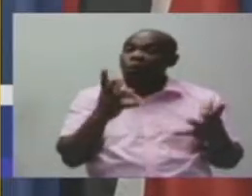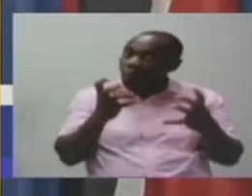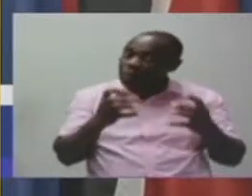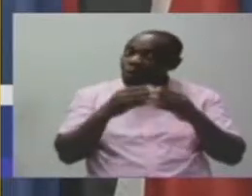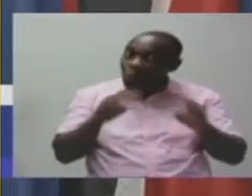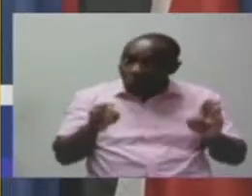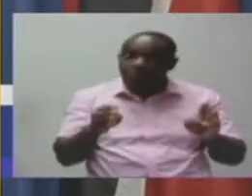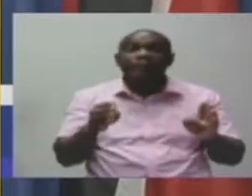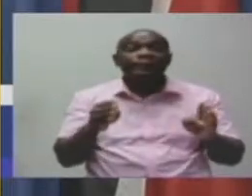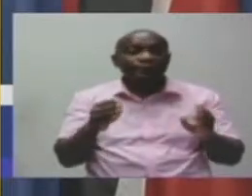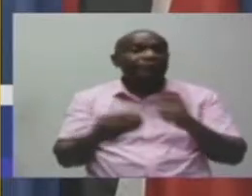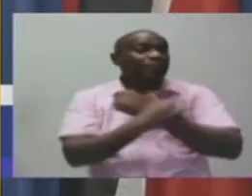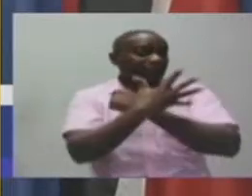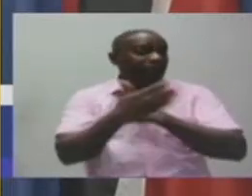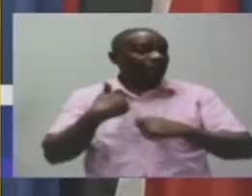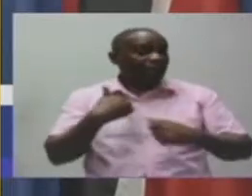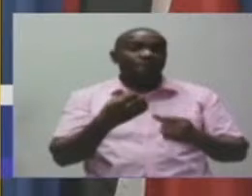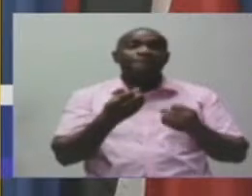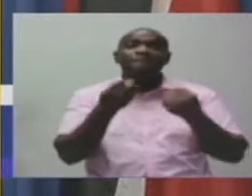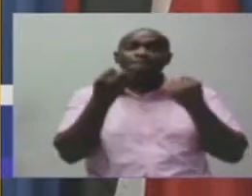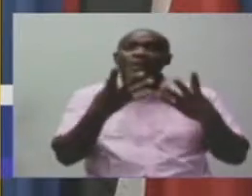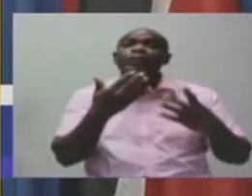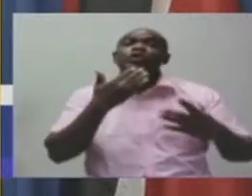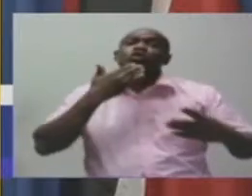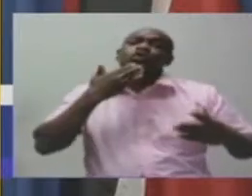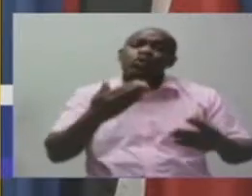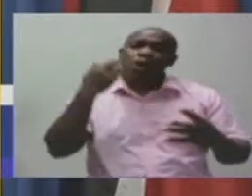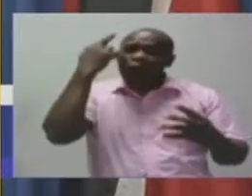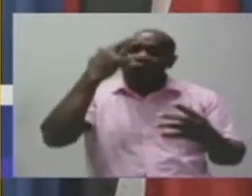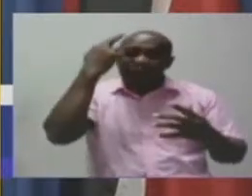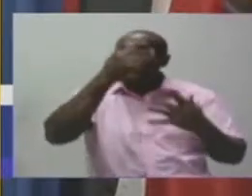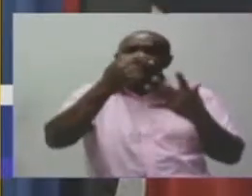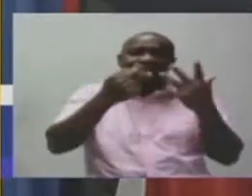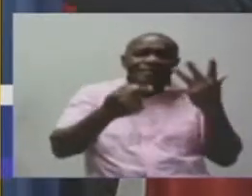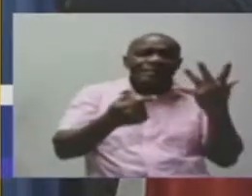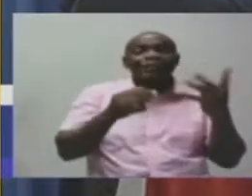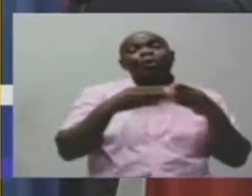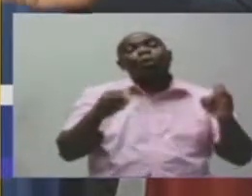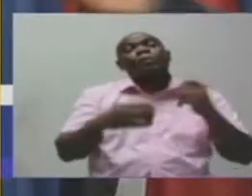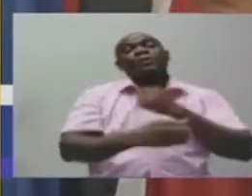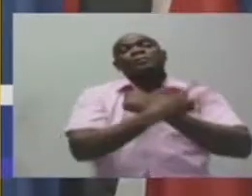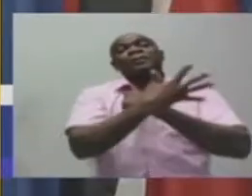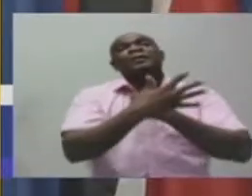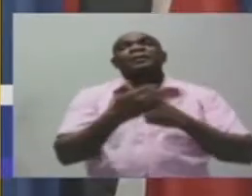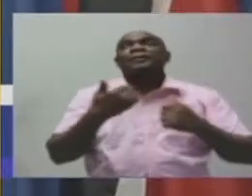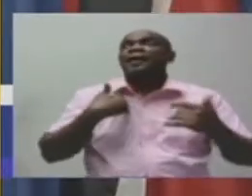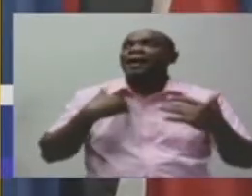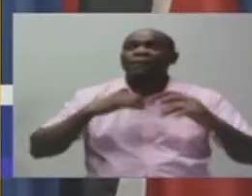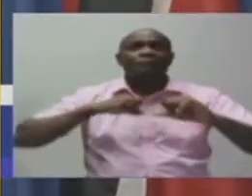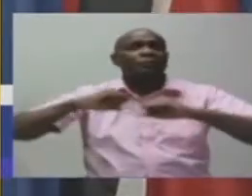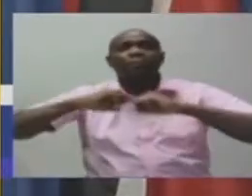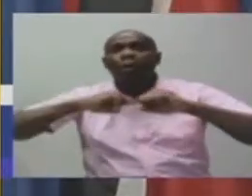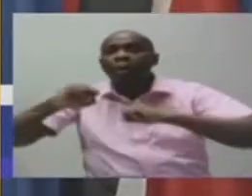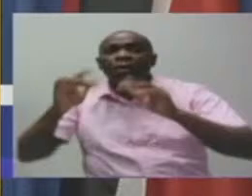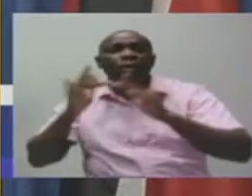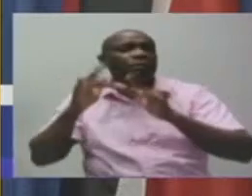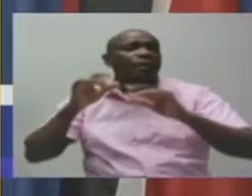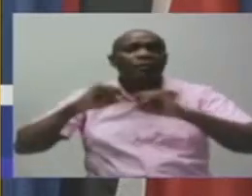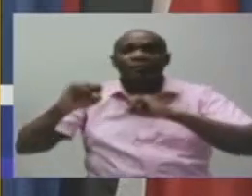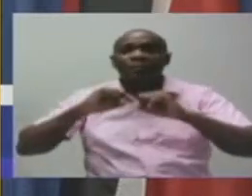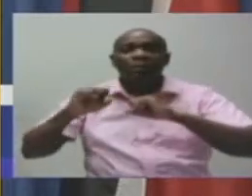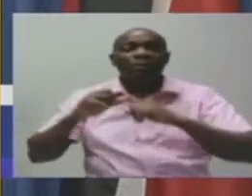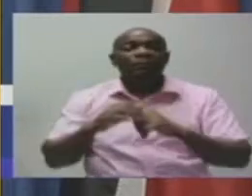reasons for open beaches, or for having sport, against what we are being told here, it's just not